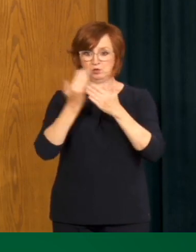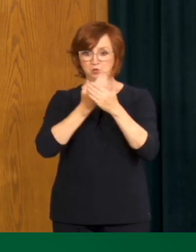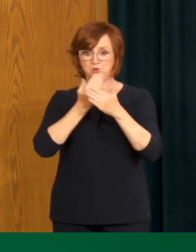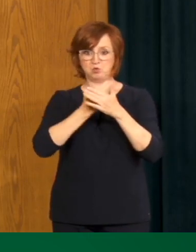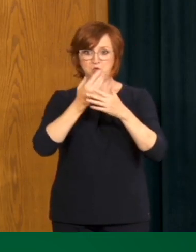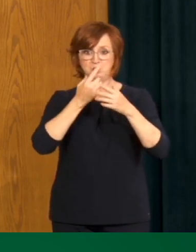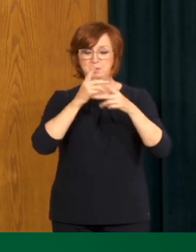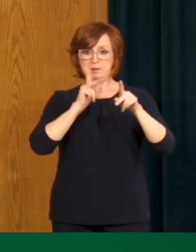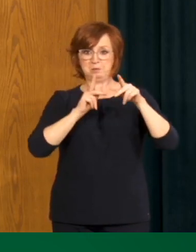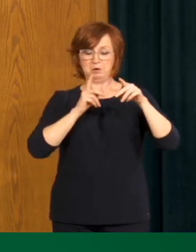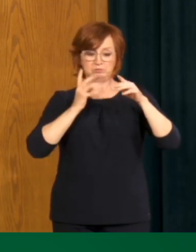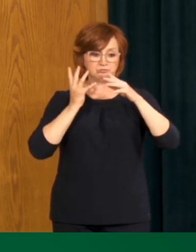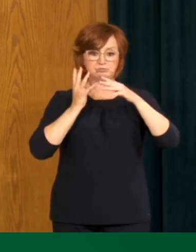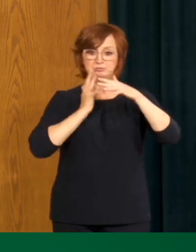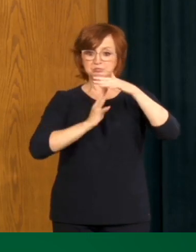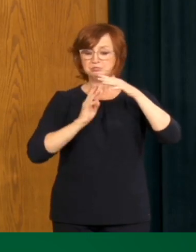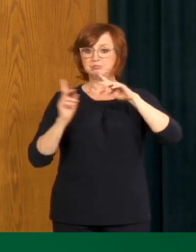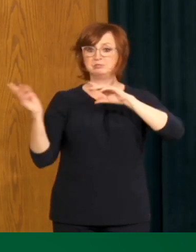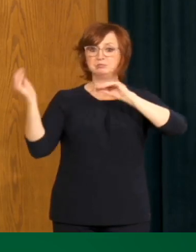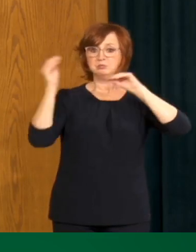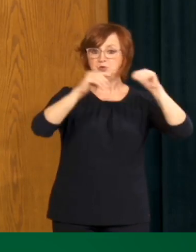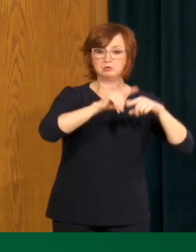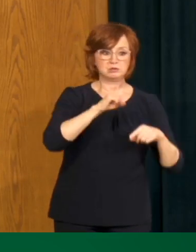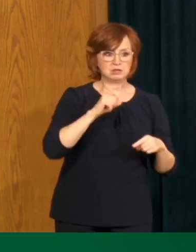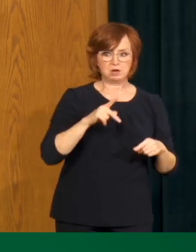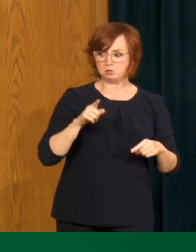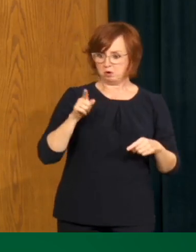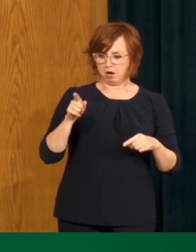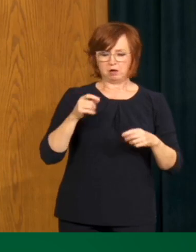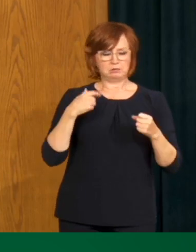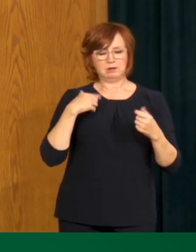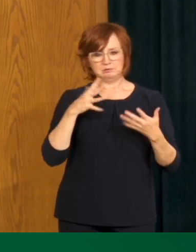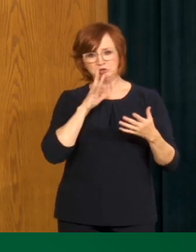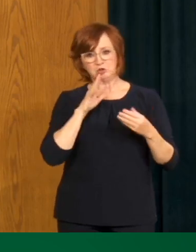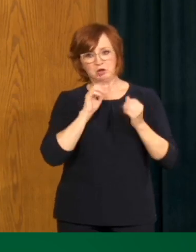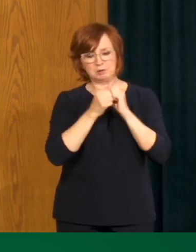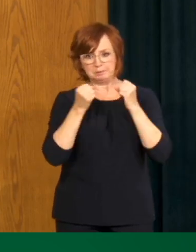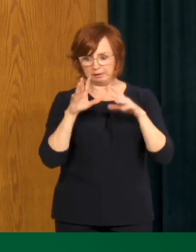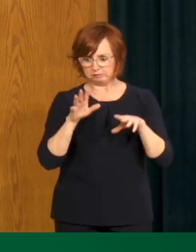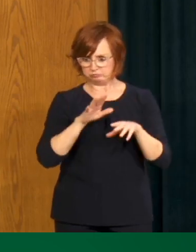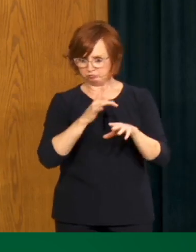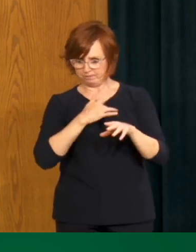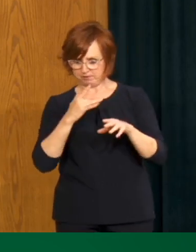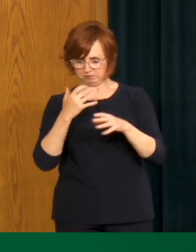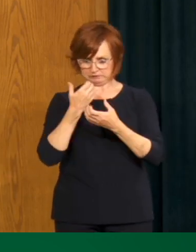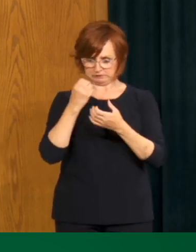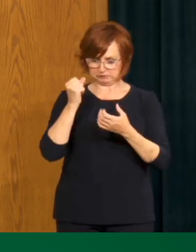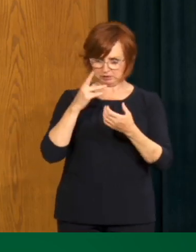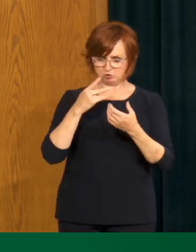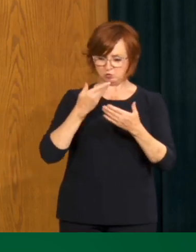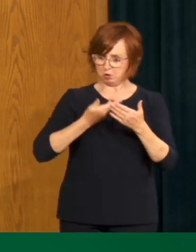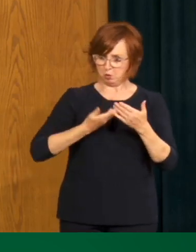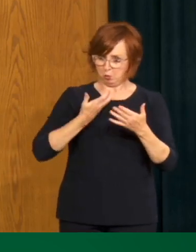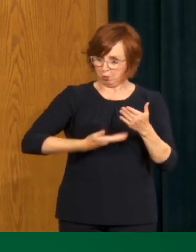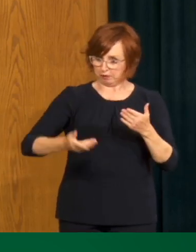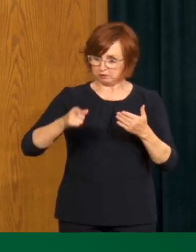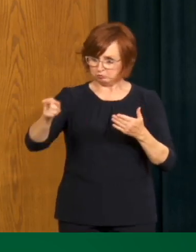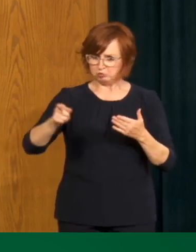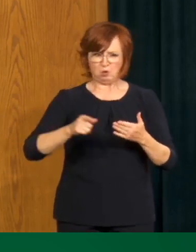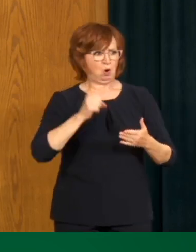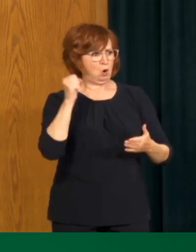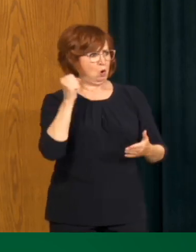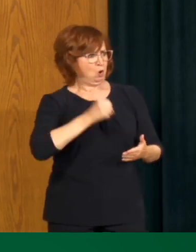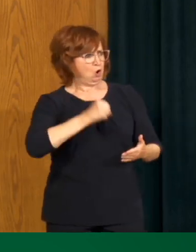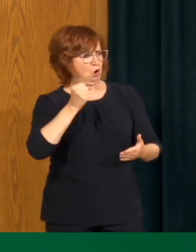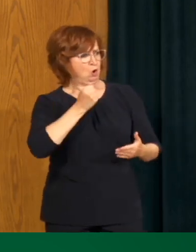that Saskatchewan is a warm, welcoming place, and we need to take this time at this point in history to